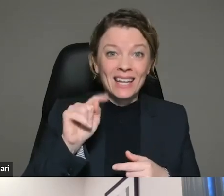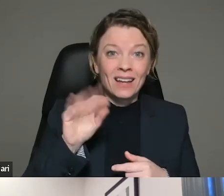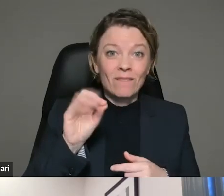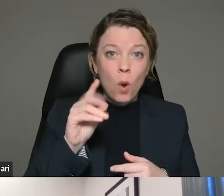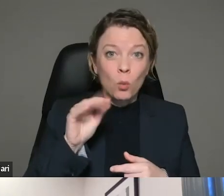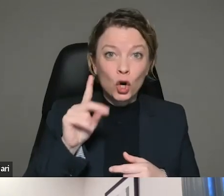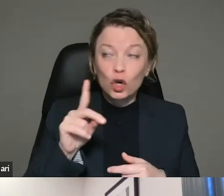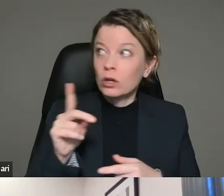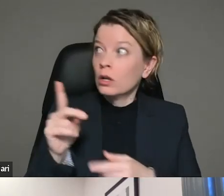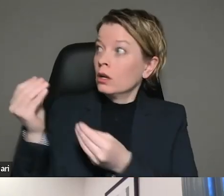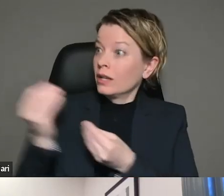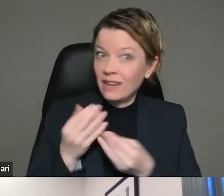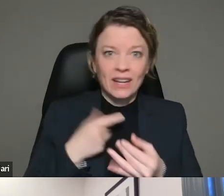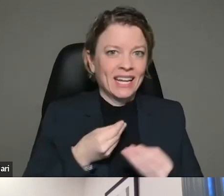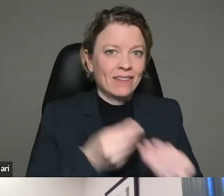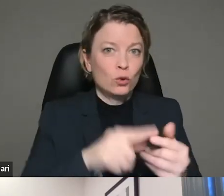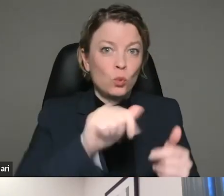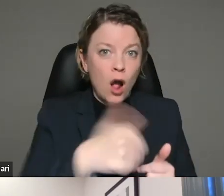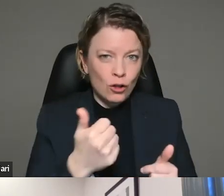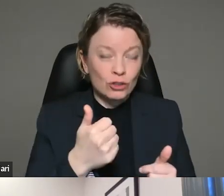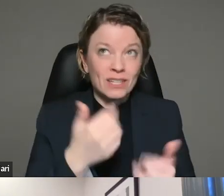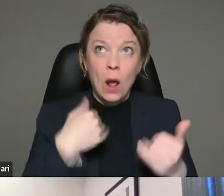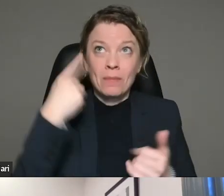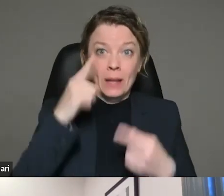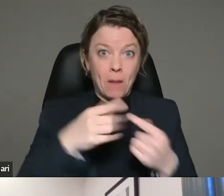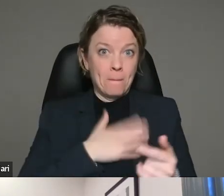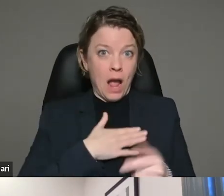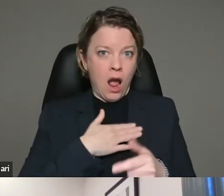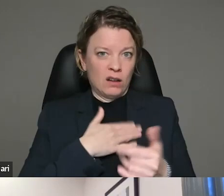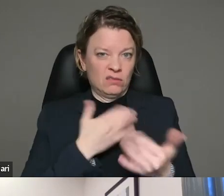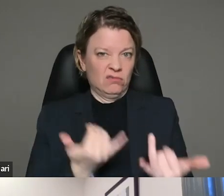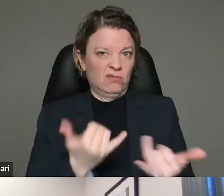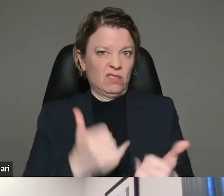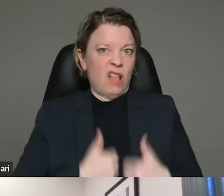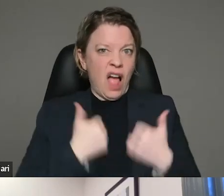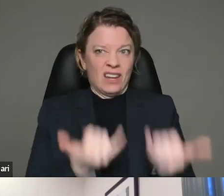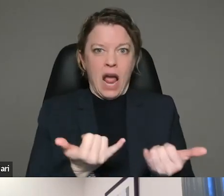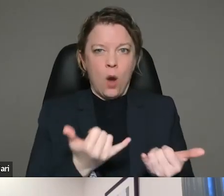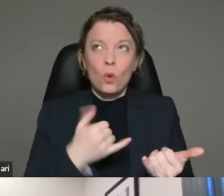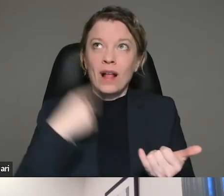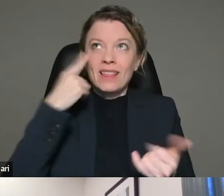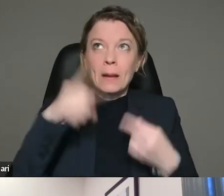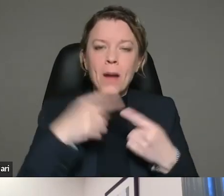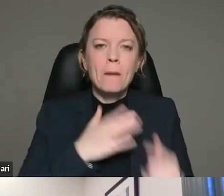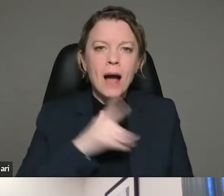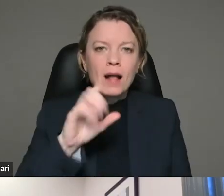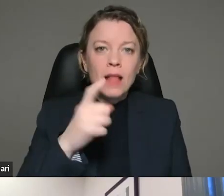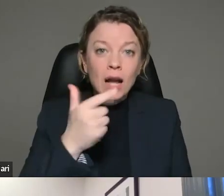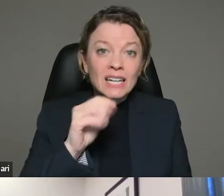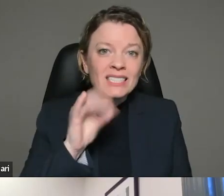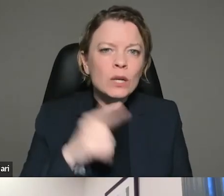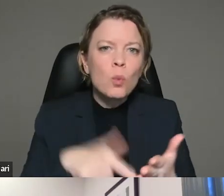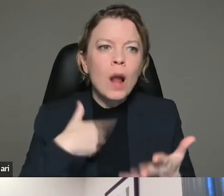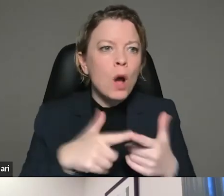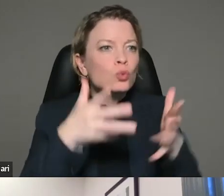now think about this stage of my life, it's very important as I think about what legacy I want to leave for women in finance. And